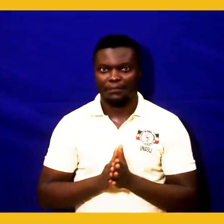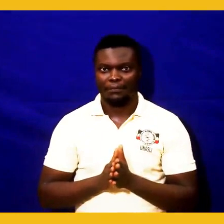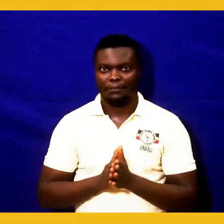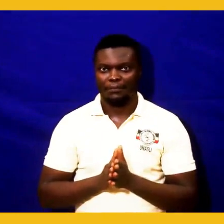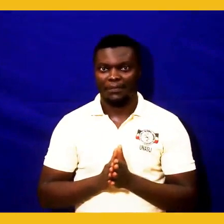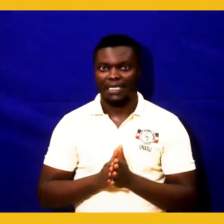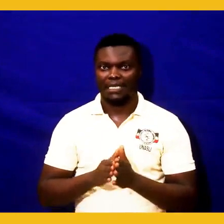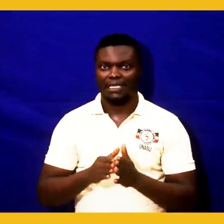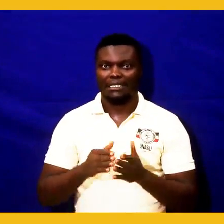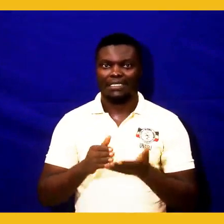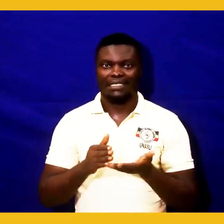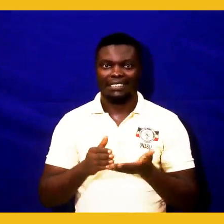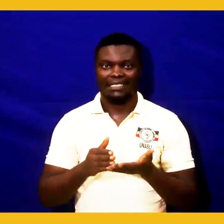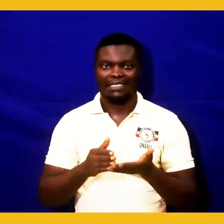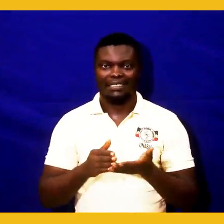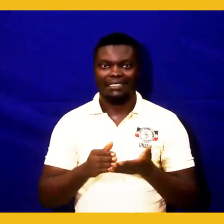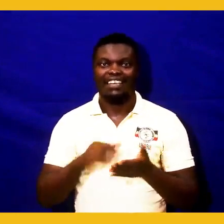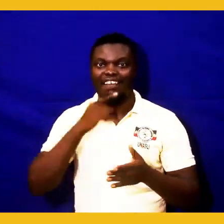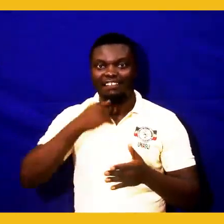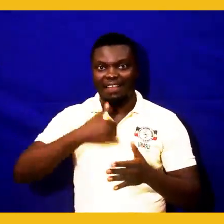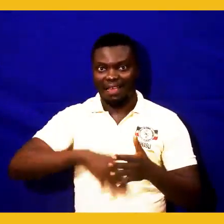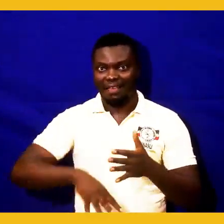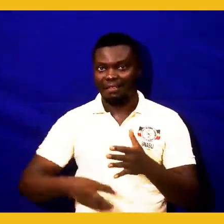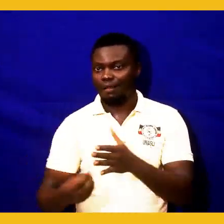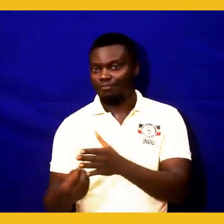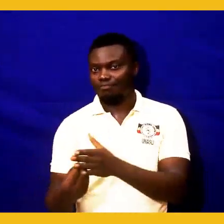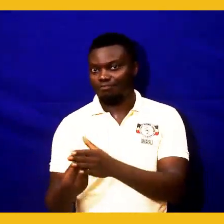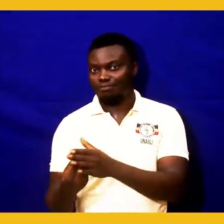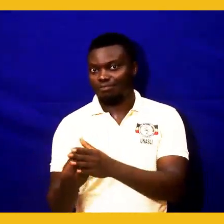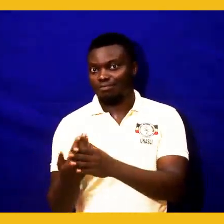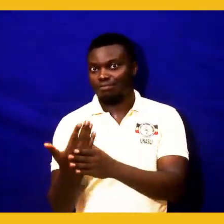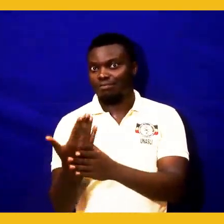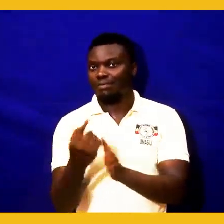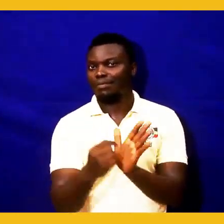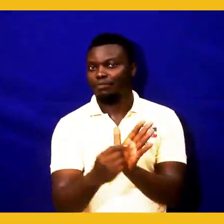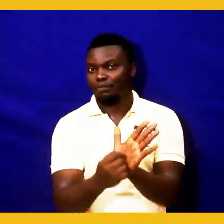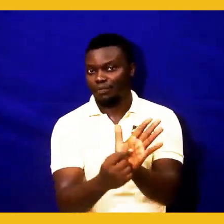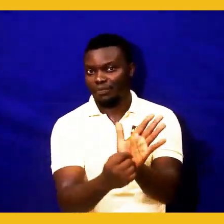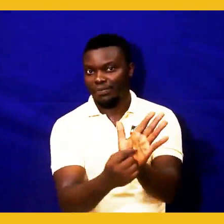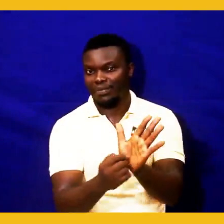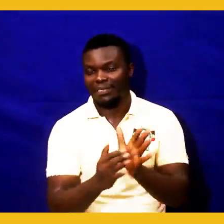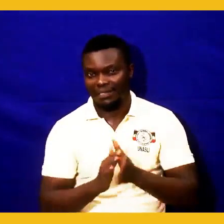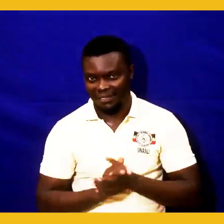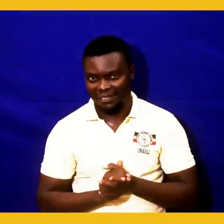Father is planting beans.